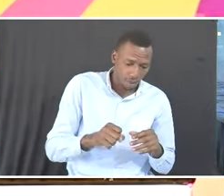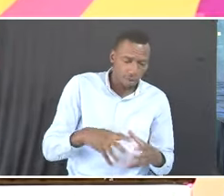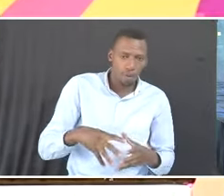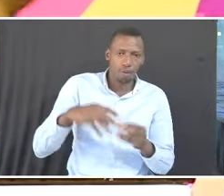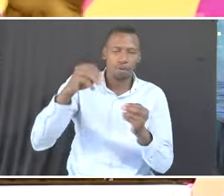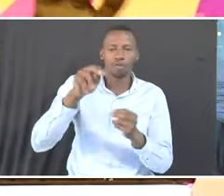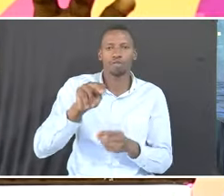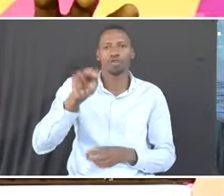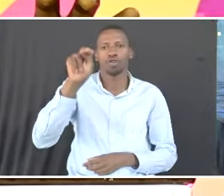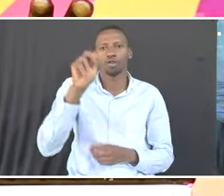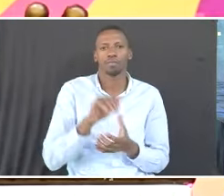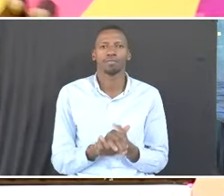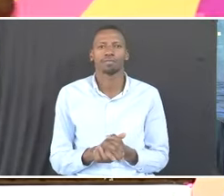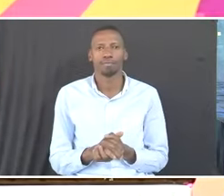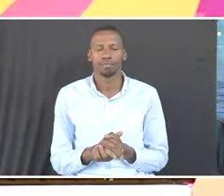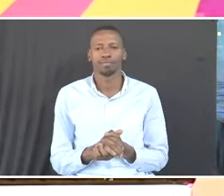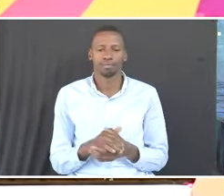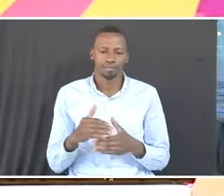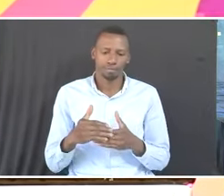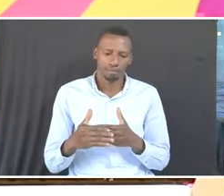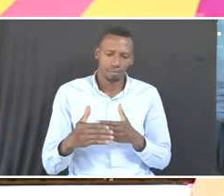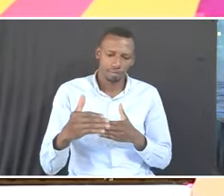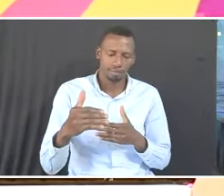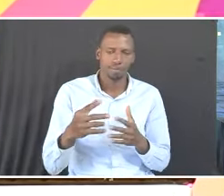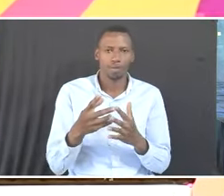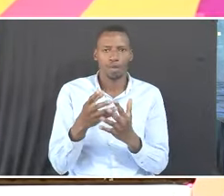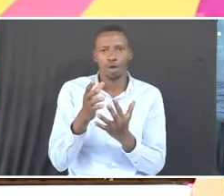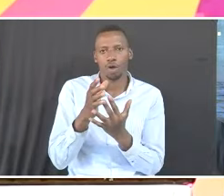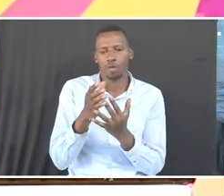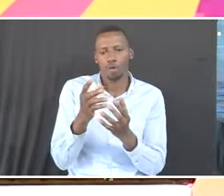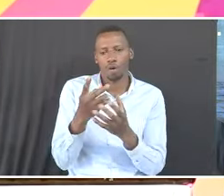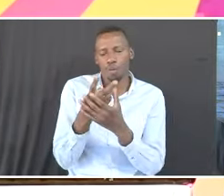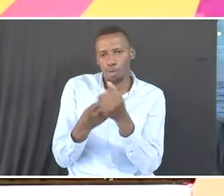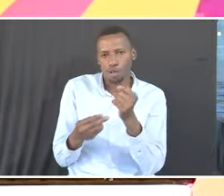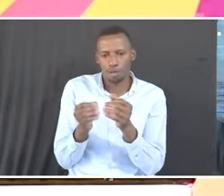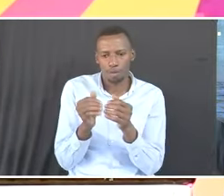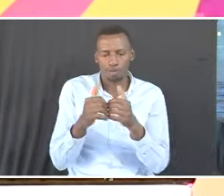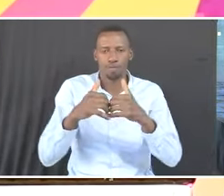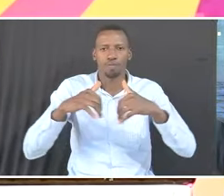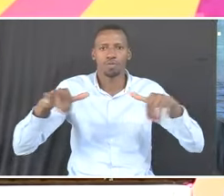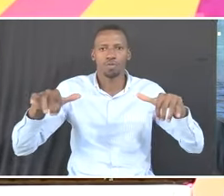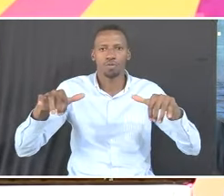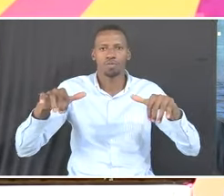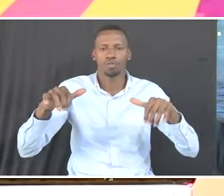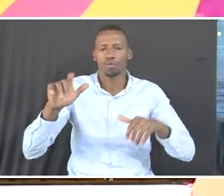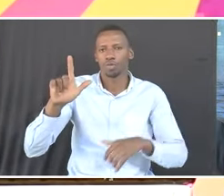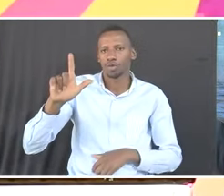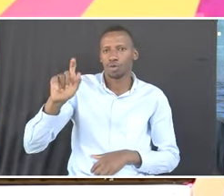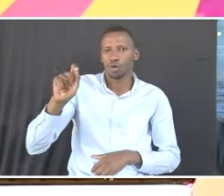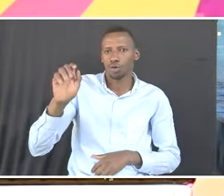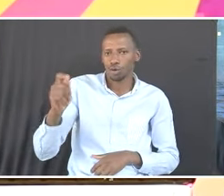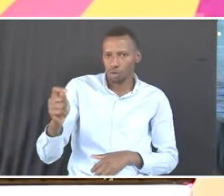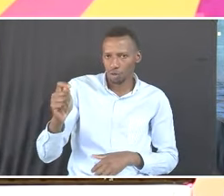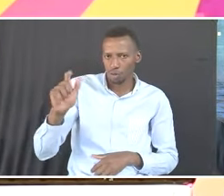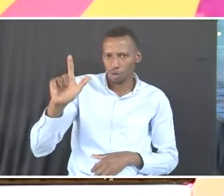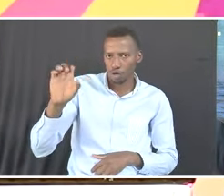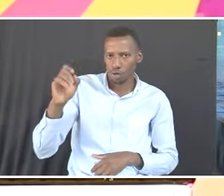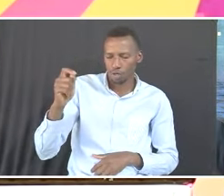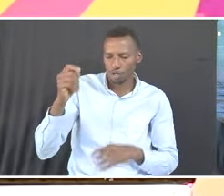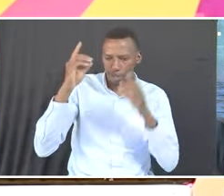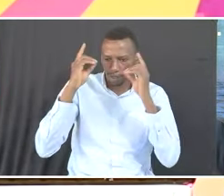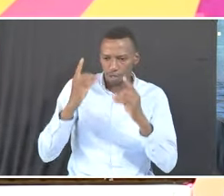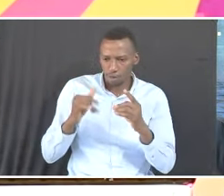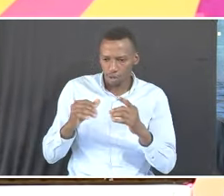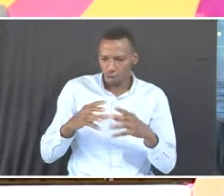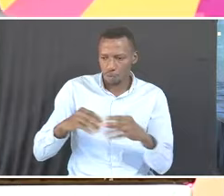they separated, and the Lot chose to go to the city of Sodom.